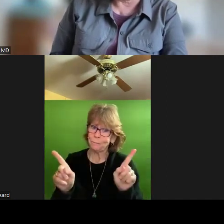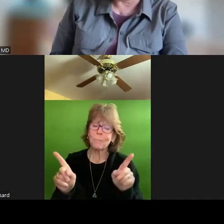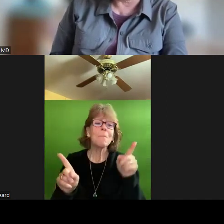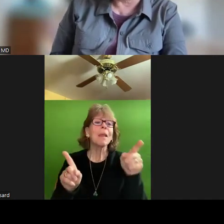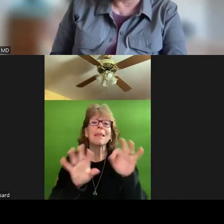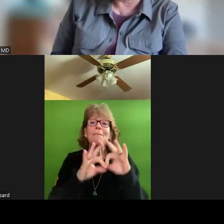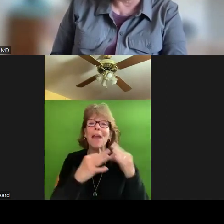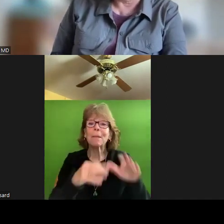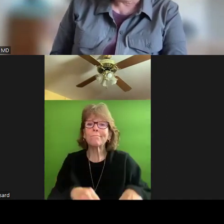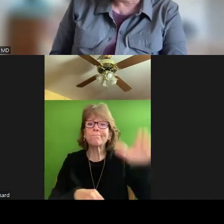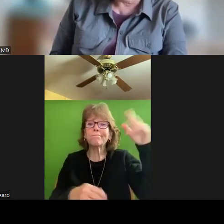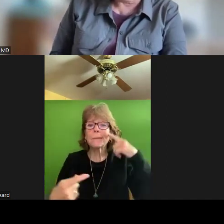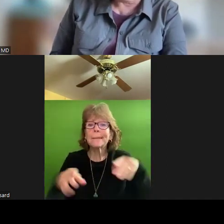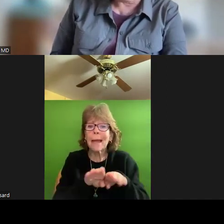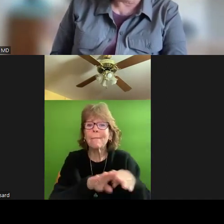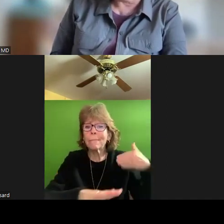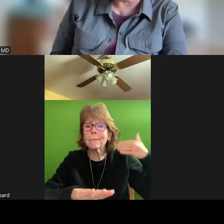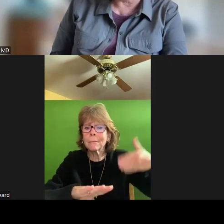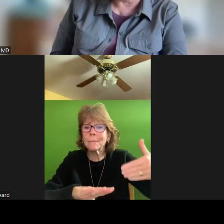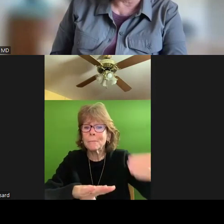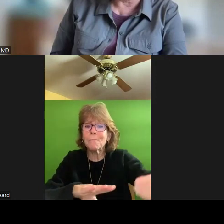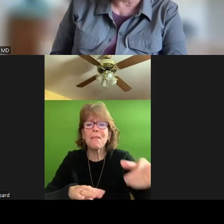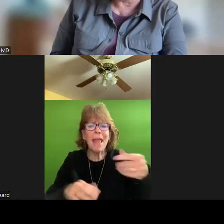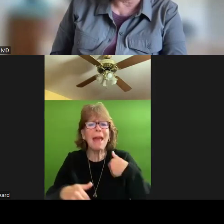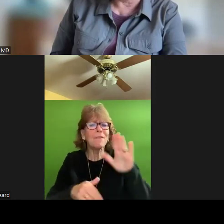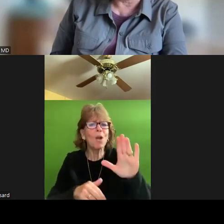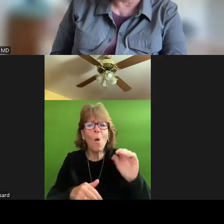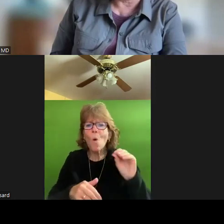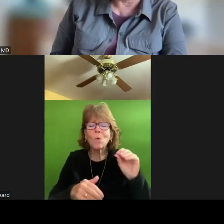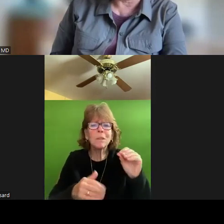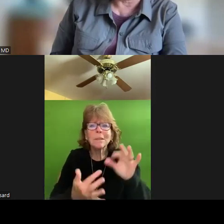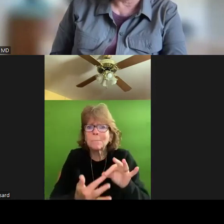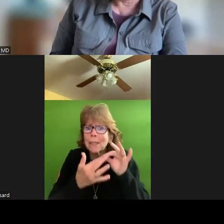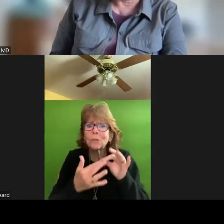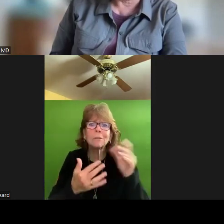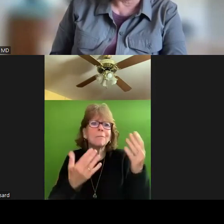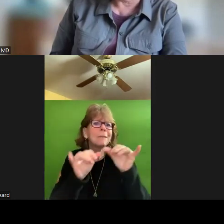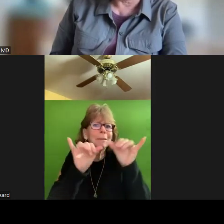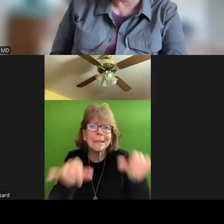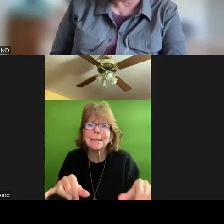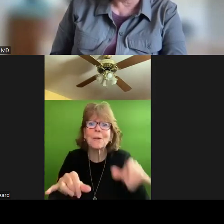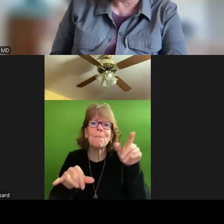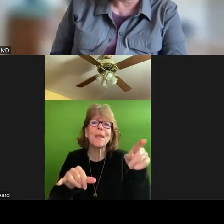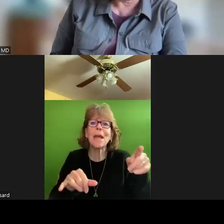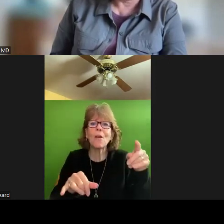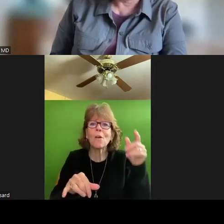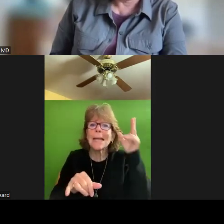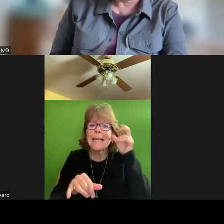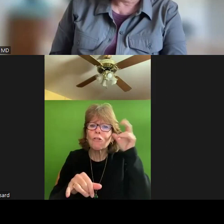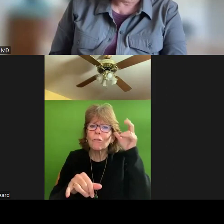had their own experiences with hearing care specialists and special education system and hearing technologies.